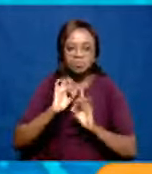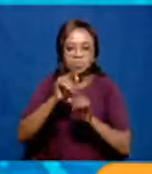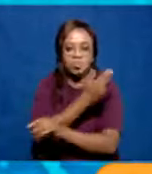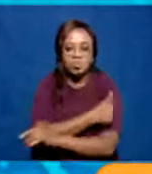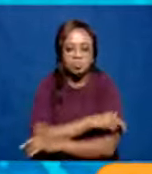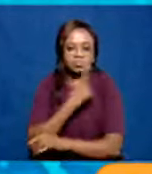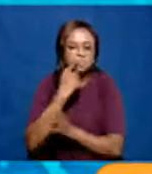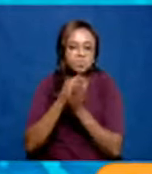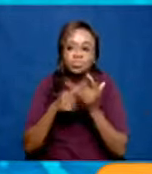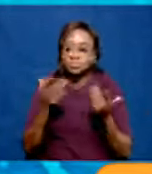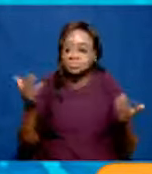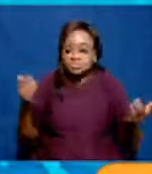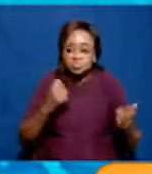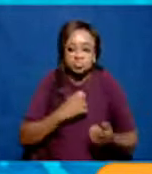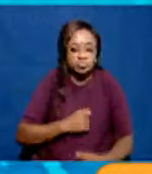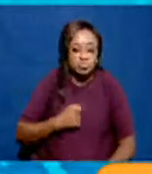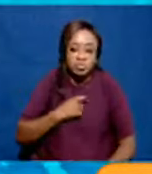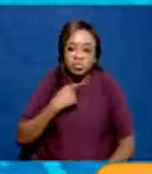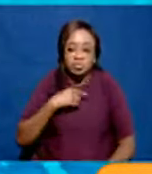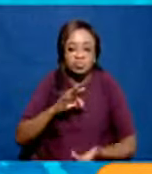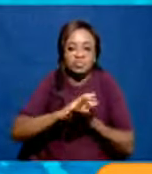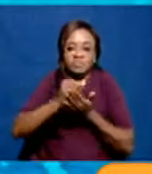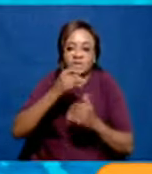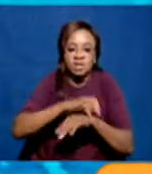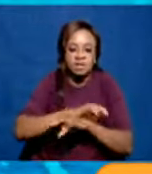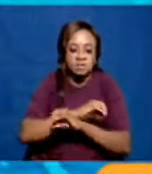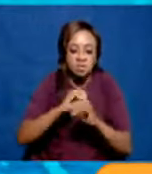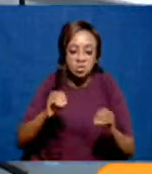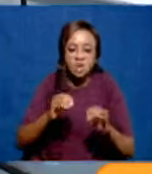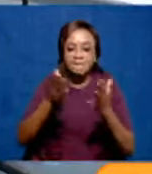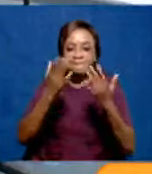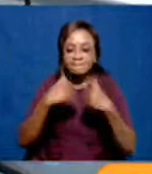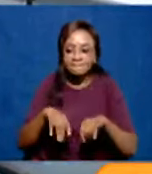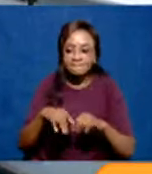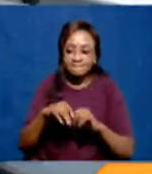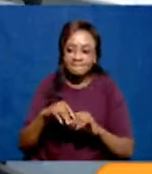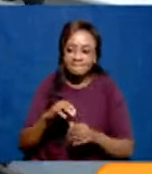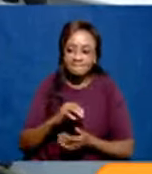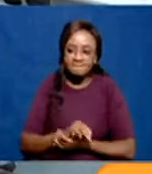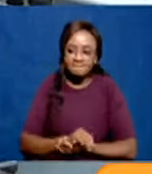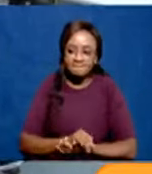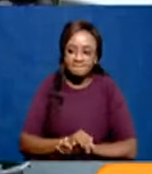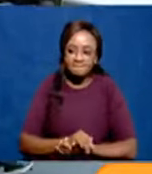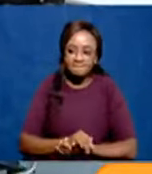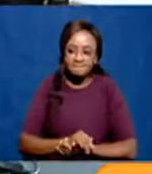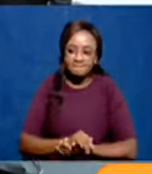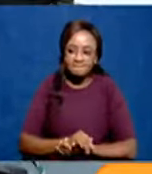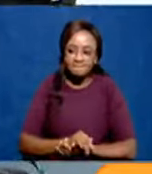fund your health care because we're in a transition. Okay. Martin, your chance for the questions. It's not answered the question. Thanks so much.